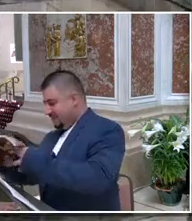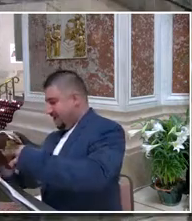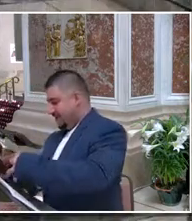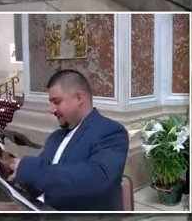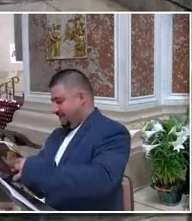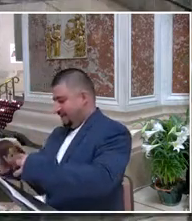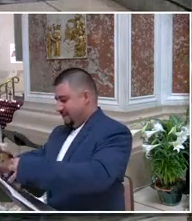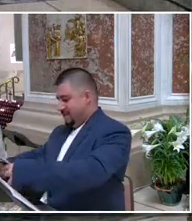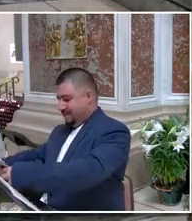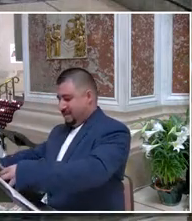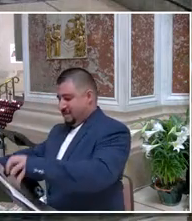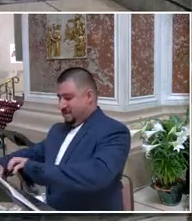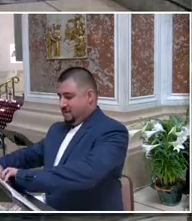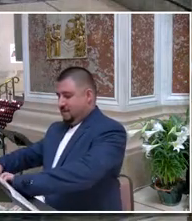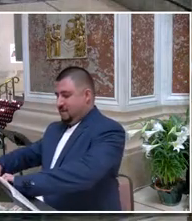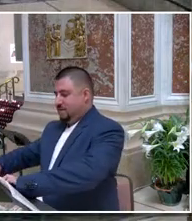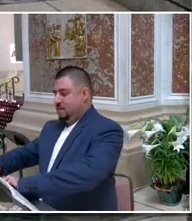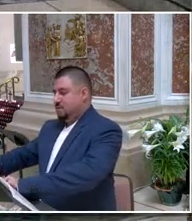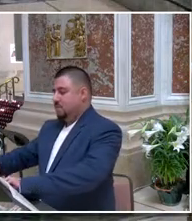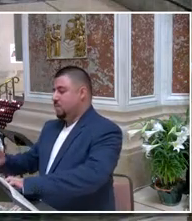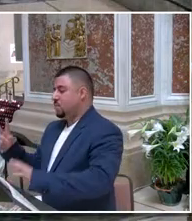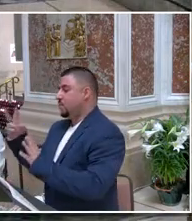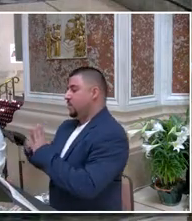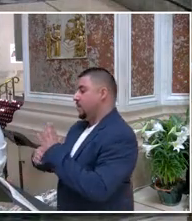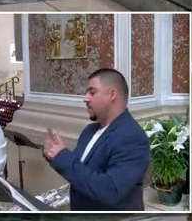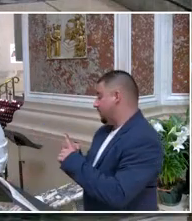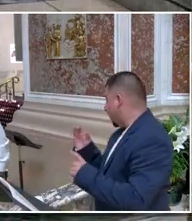A reading from the Acts of the Apostles.